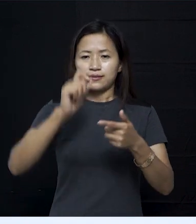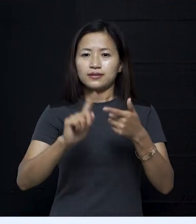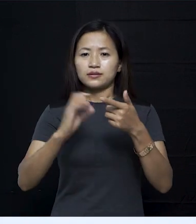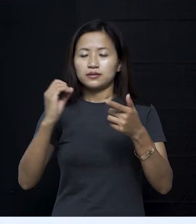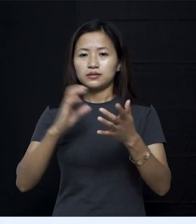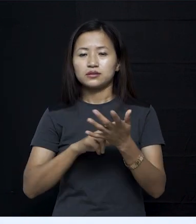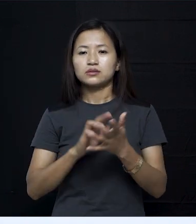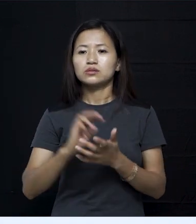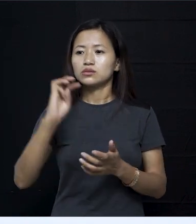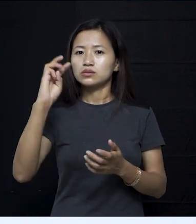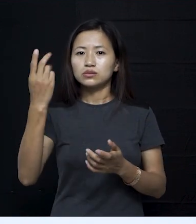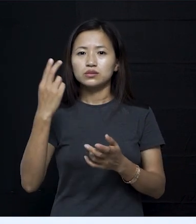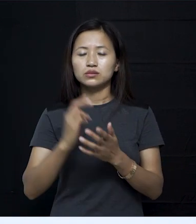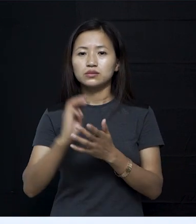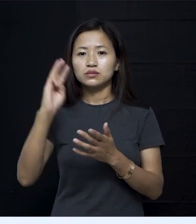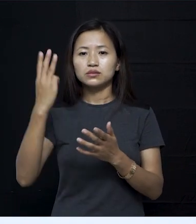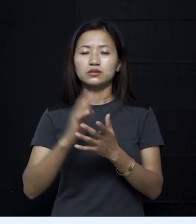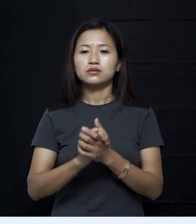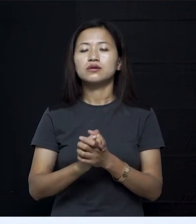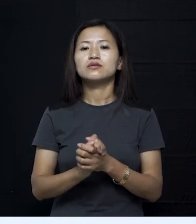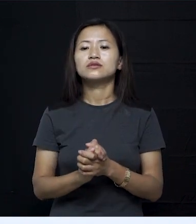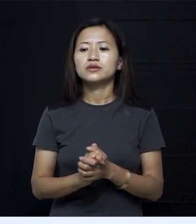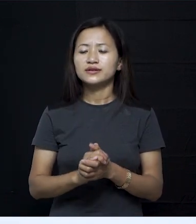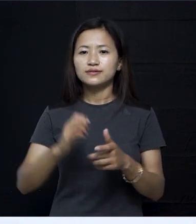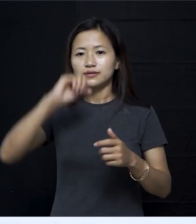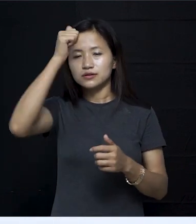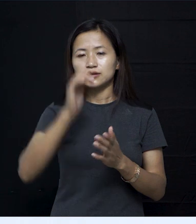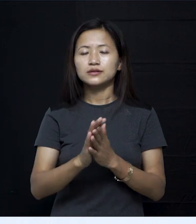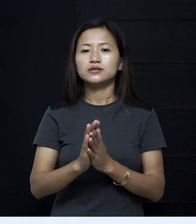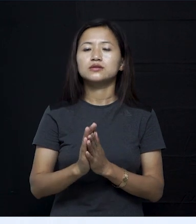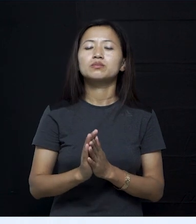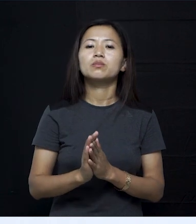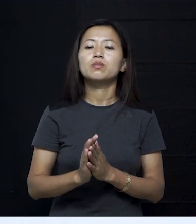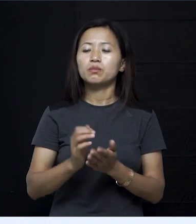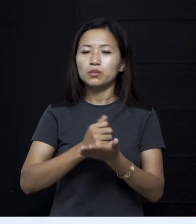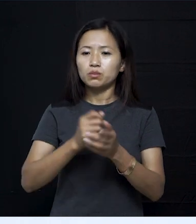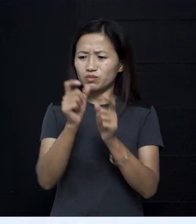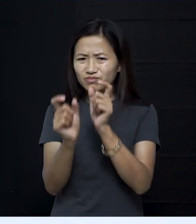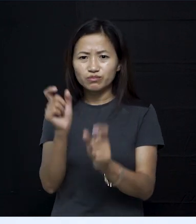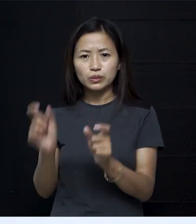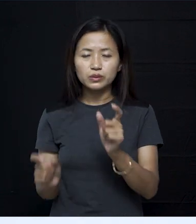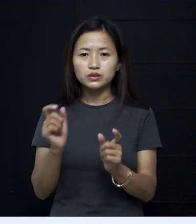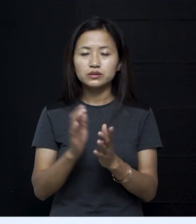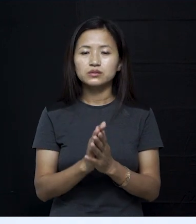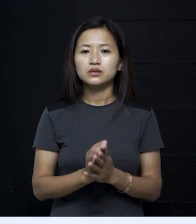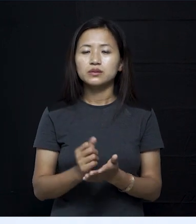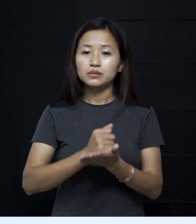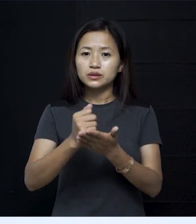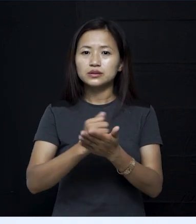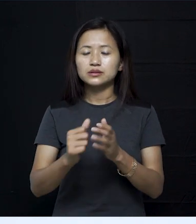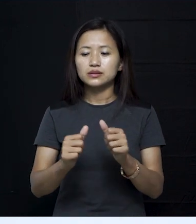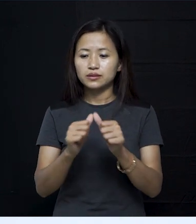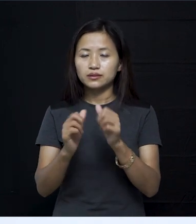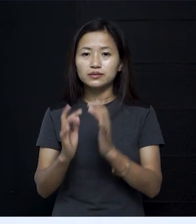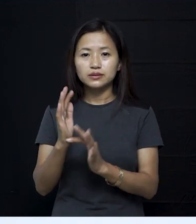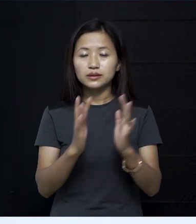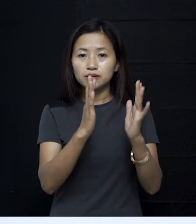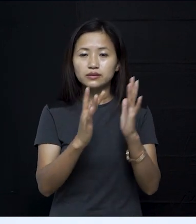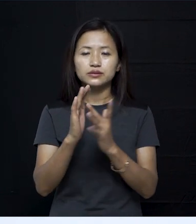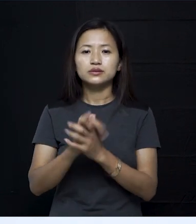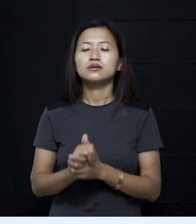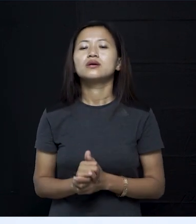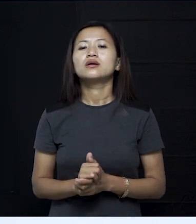musk, melon, cucumber, vegetables, and other crops. So that is to do with Zaid, okay. So there